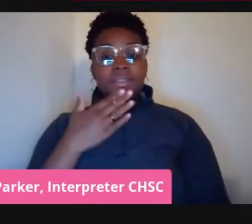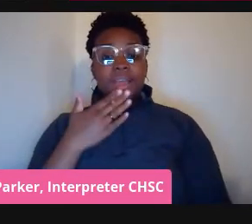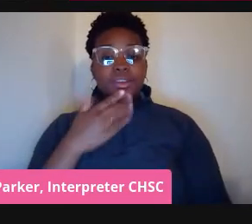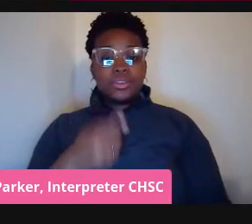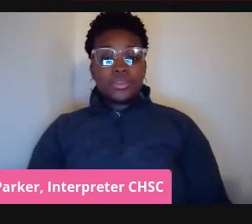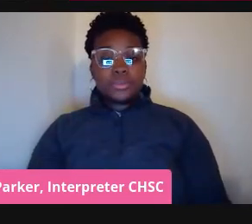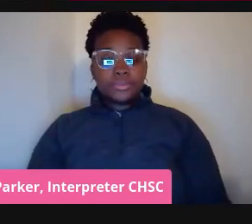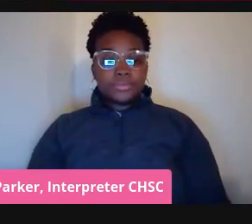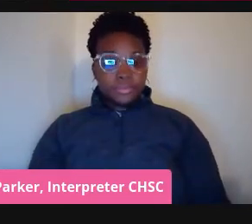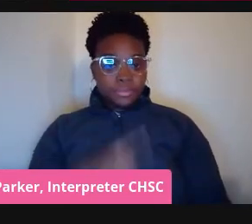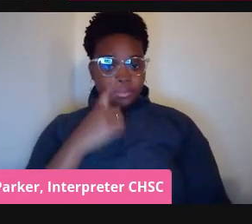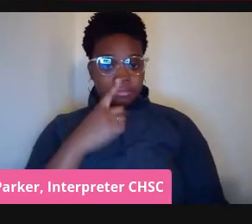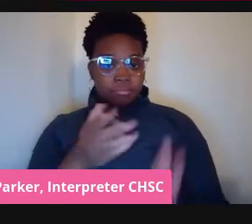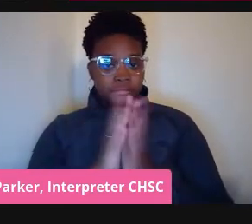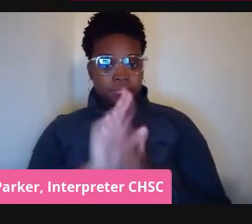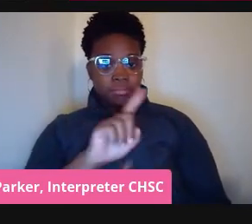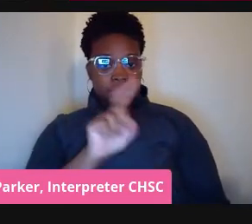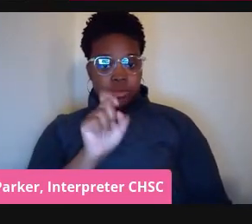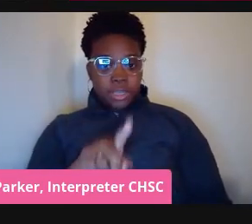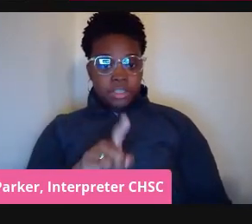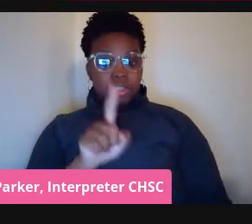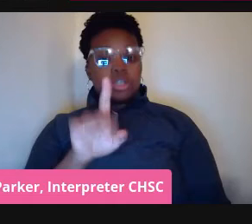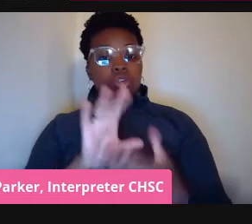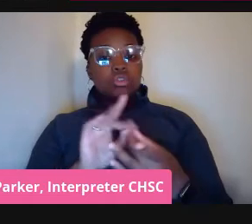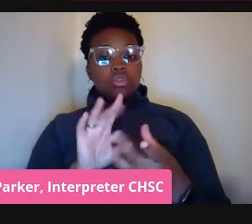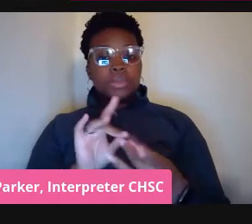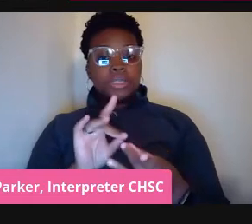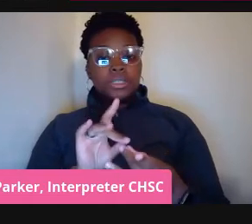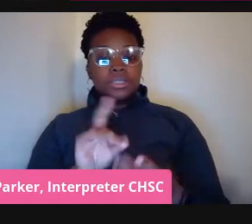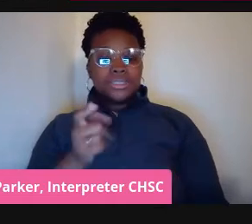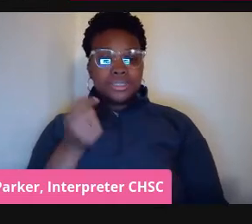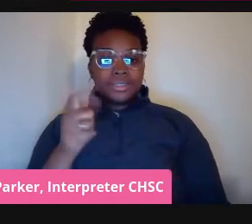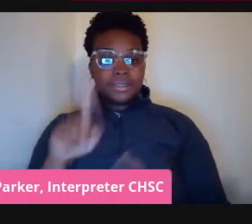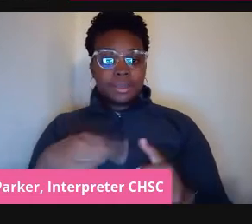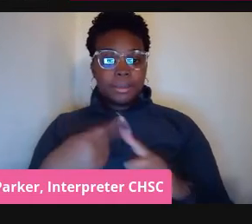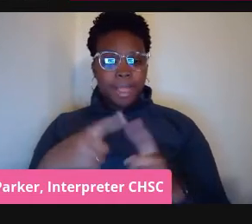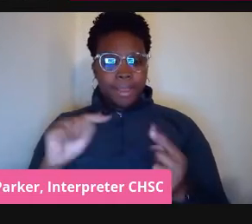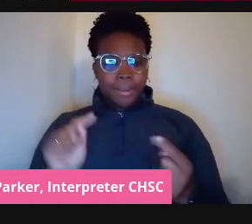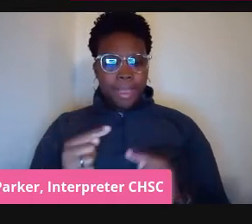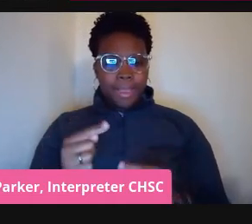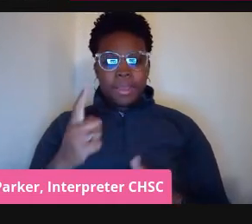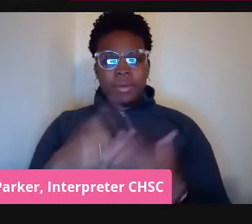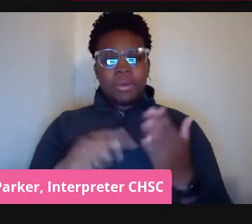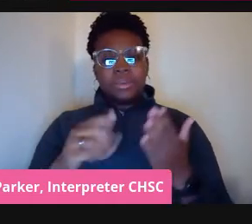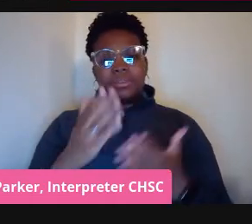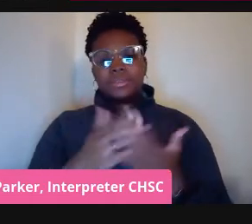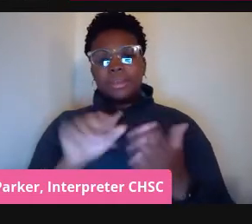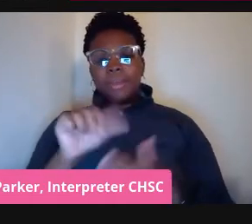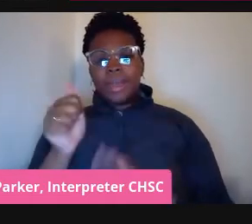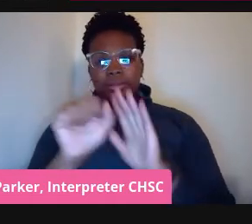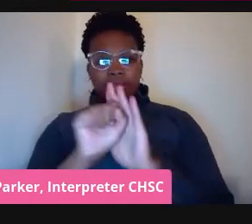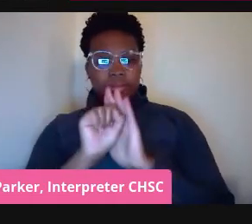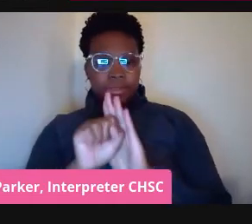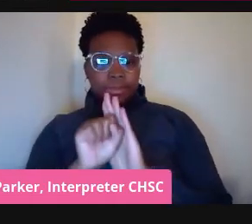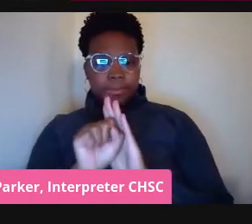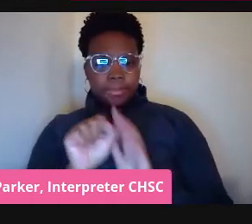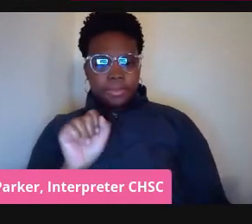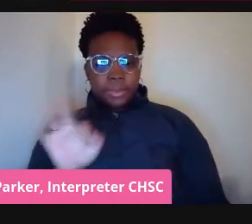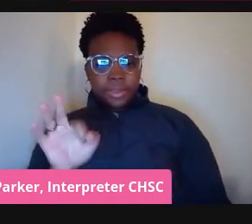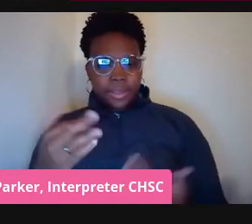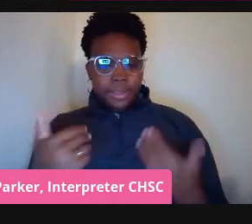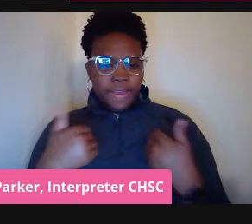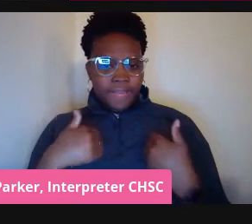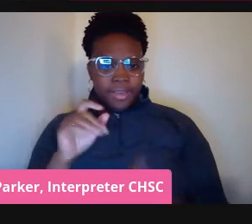Can I ask a question, Erica? You mentioned a little bit about the pain, but what are some of the other symptoms of